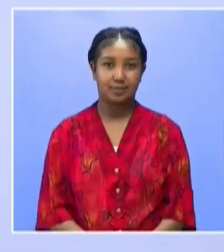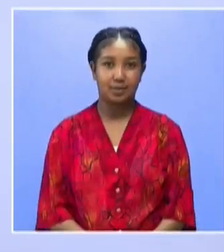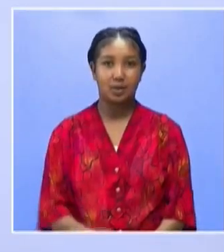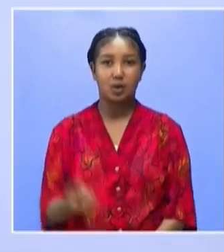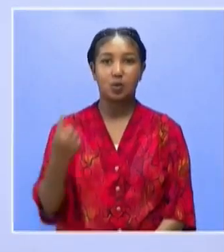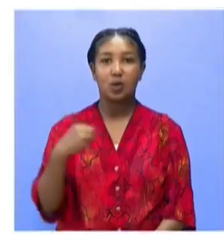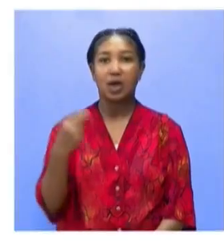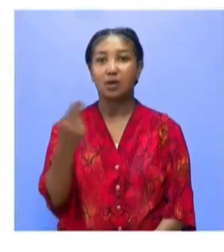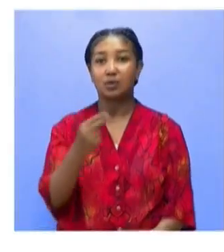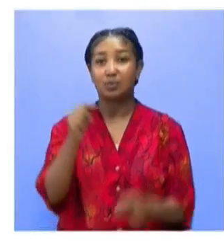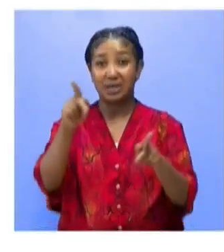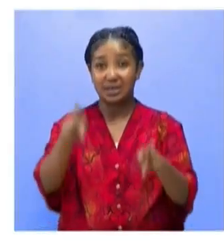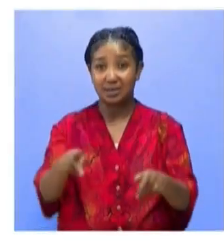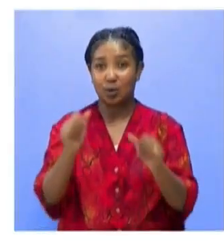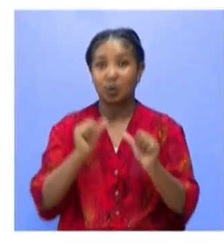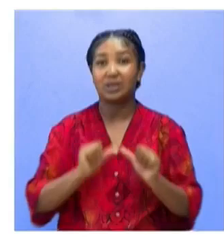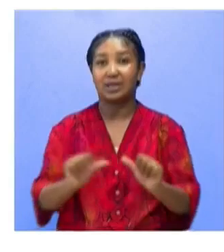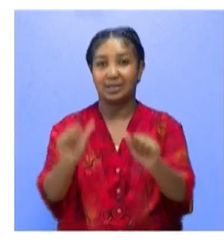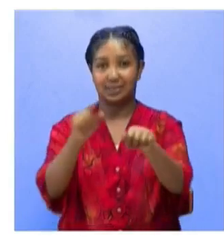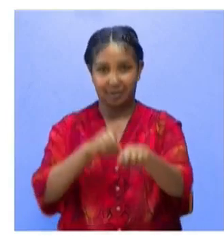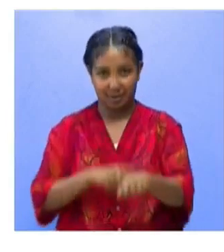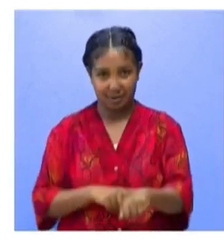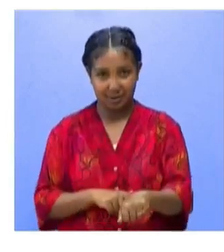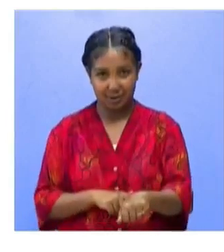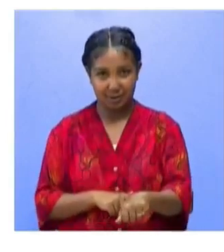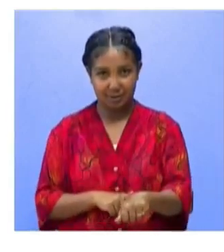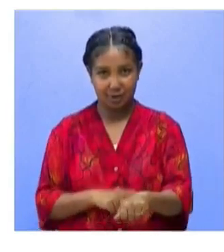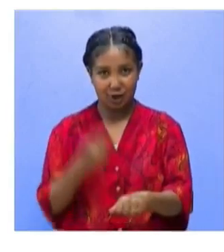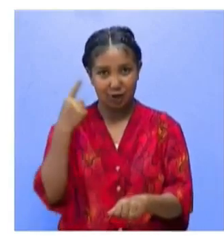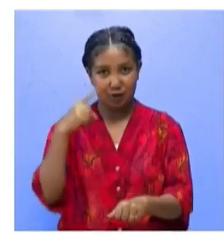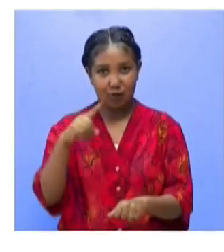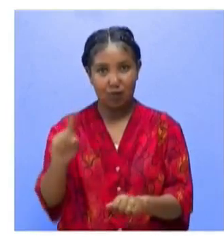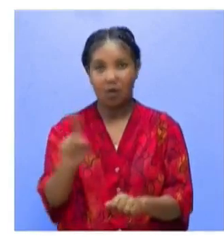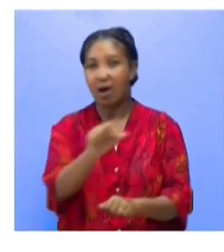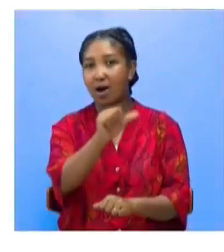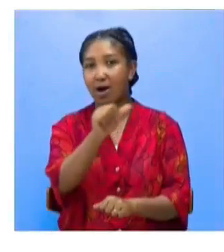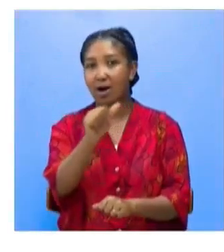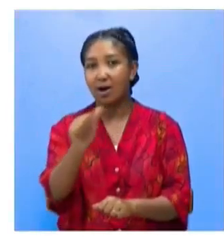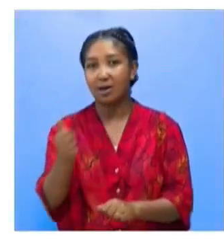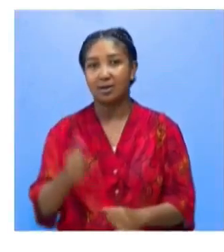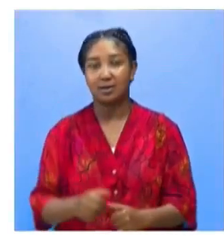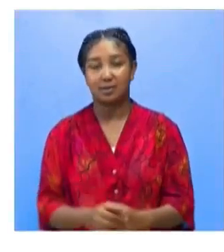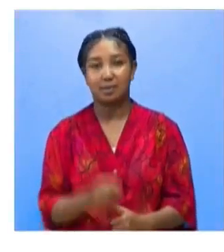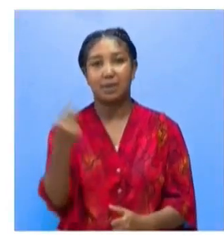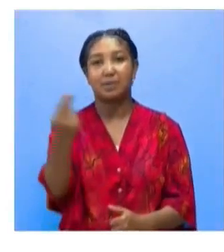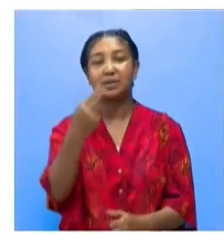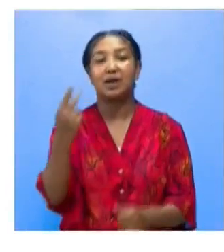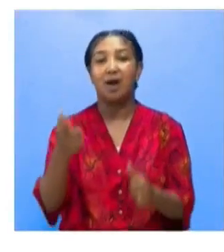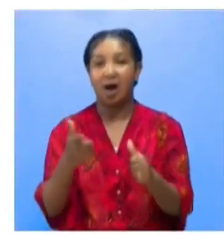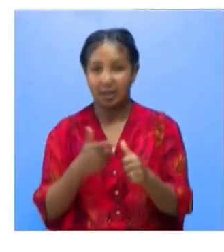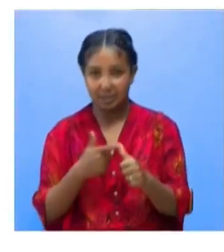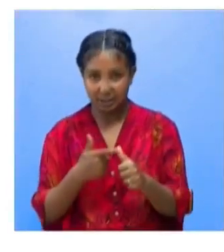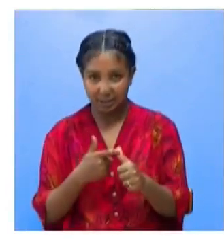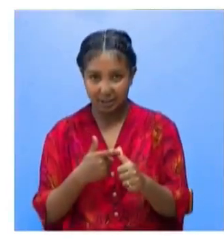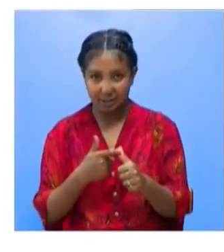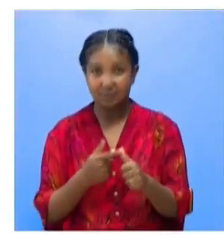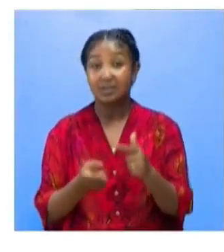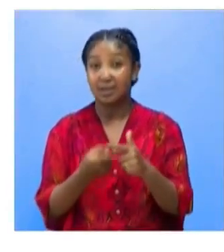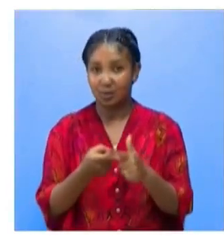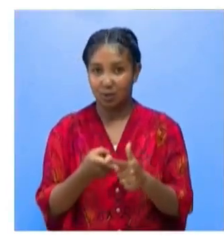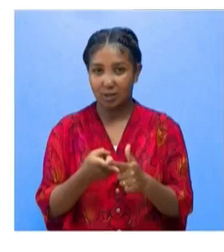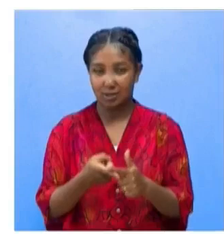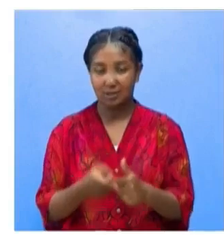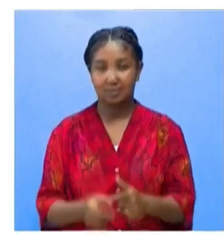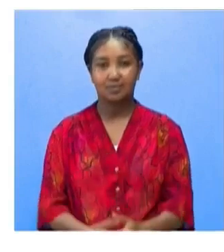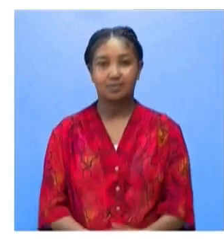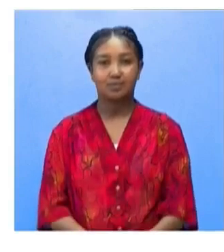We can use present continuous tense for another purpose. One, and the second one is